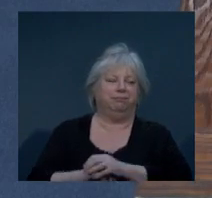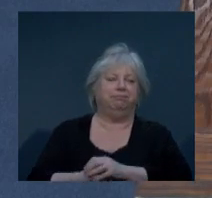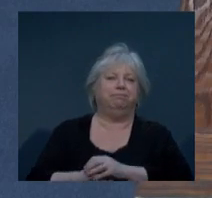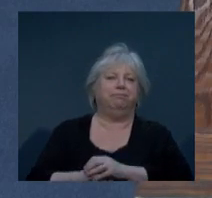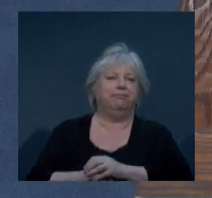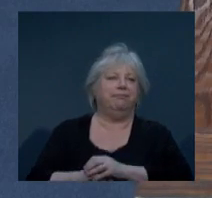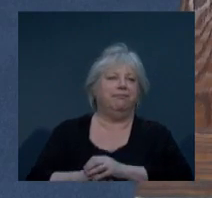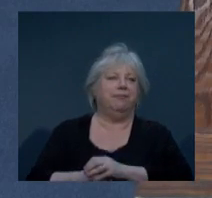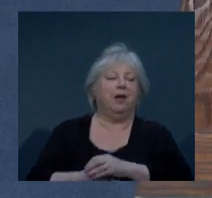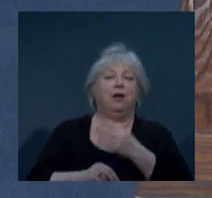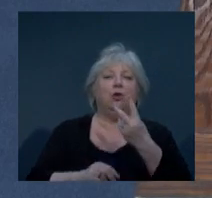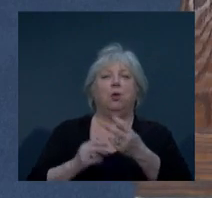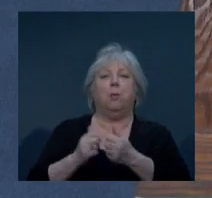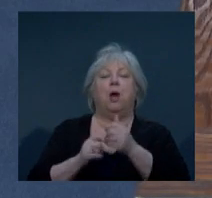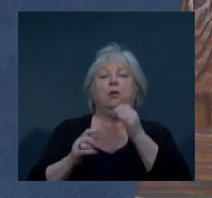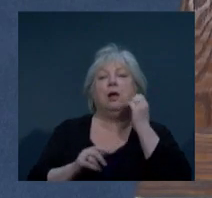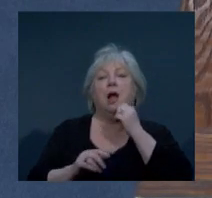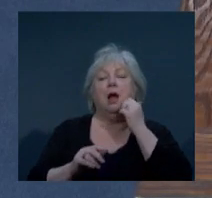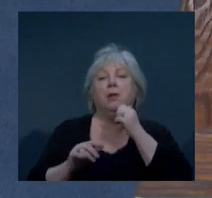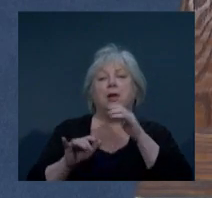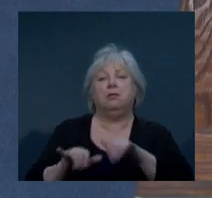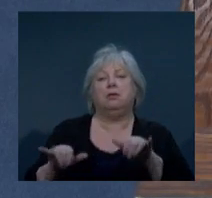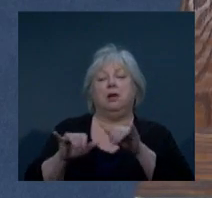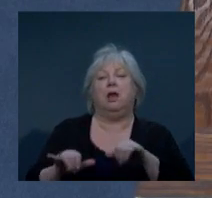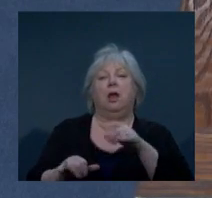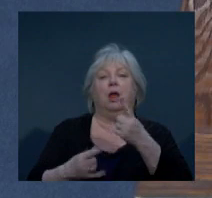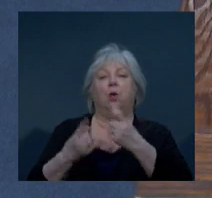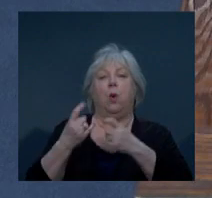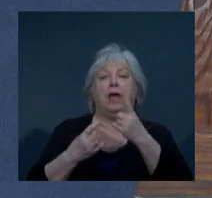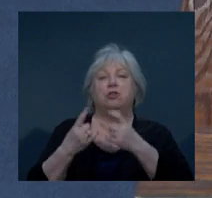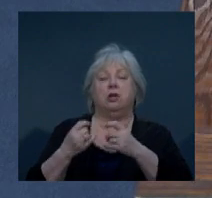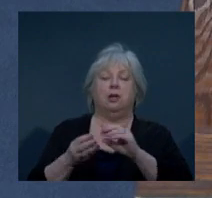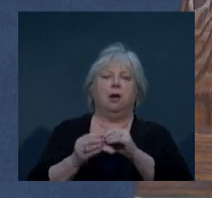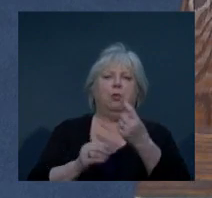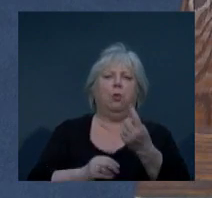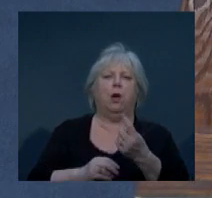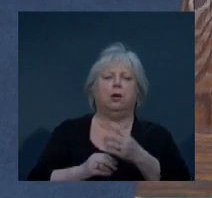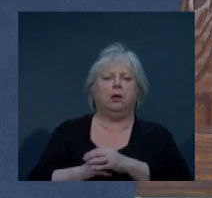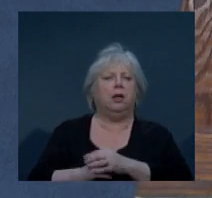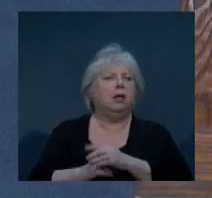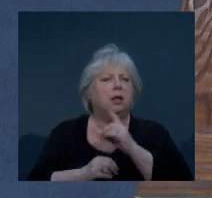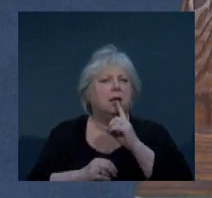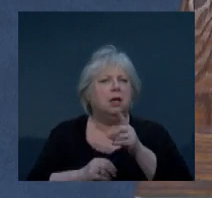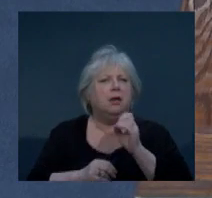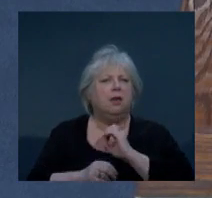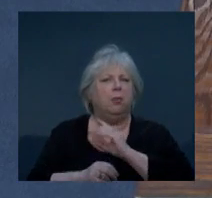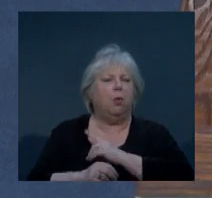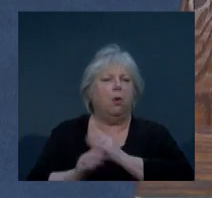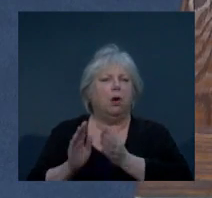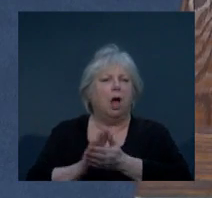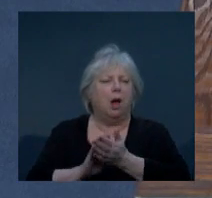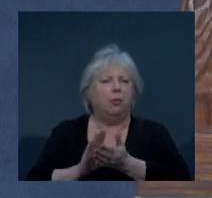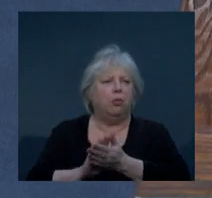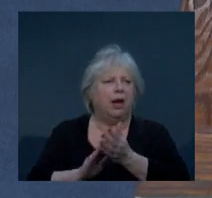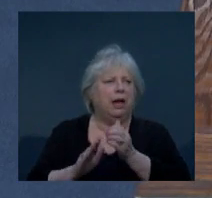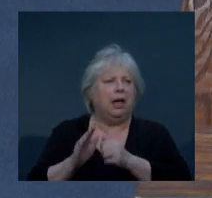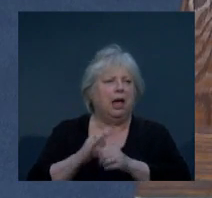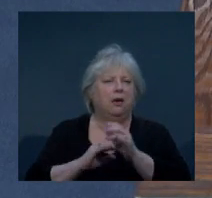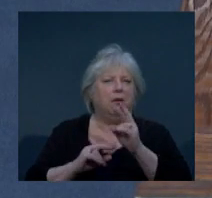There are 2 most common questions that they ask. Number 1, is the board operating under